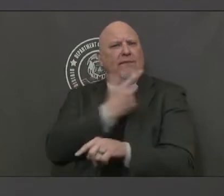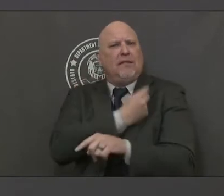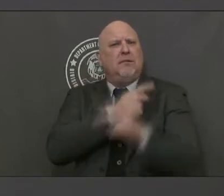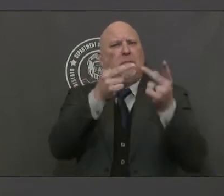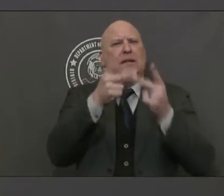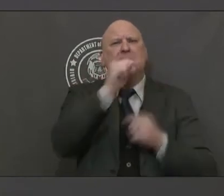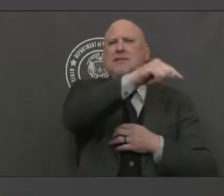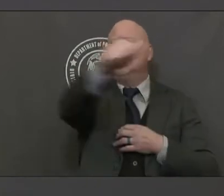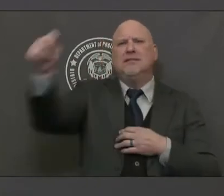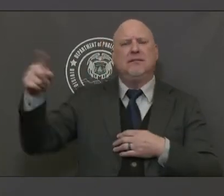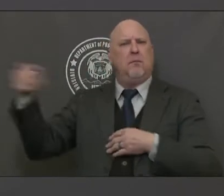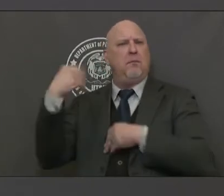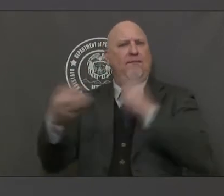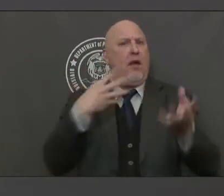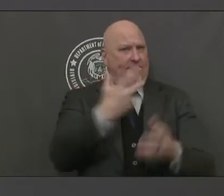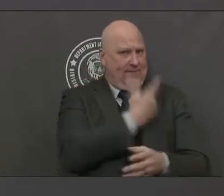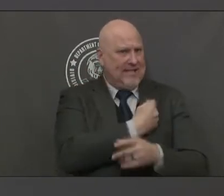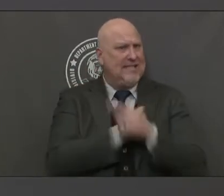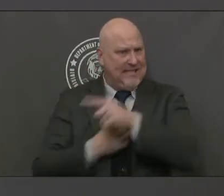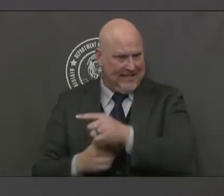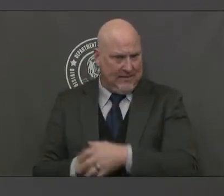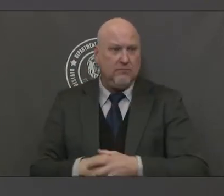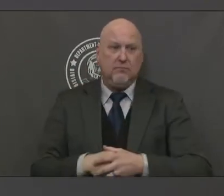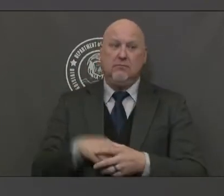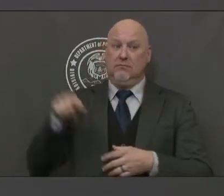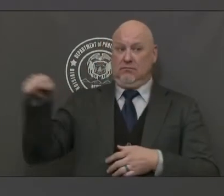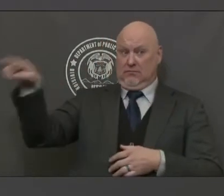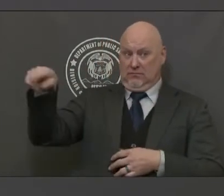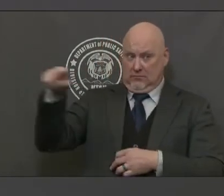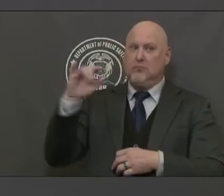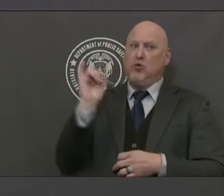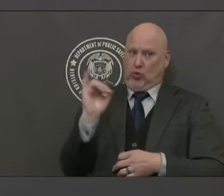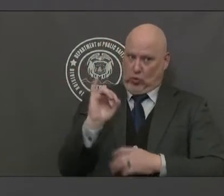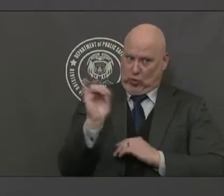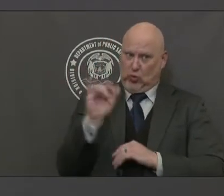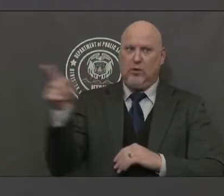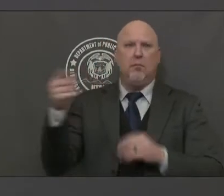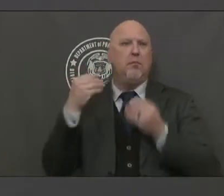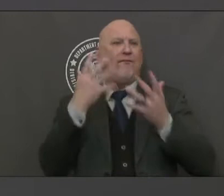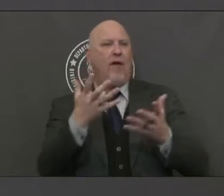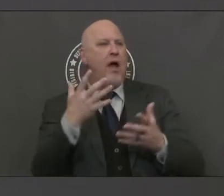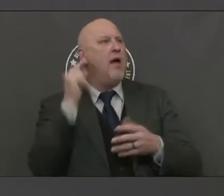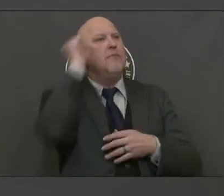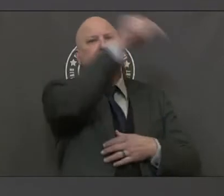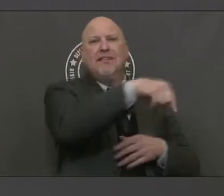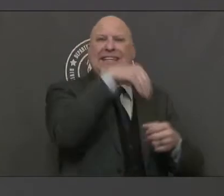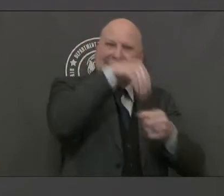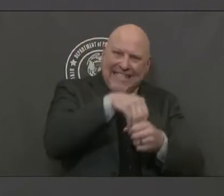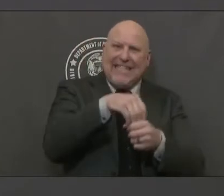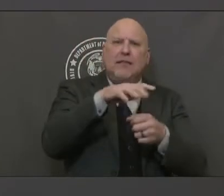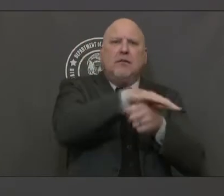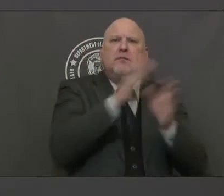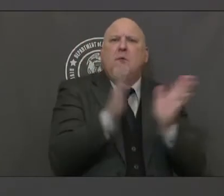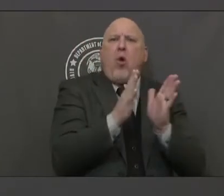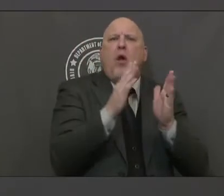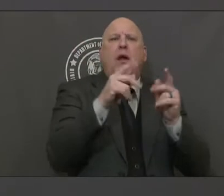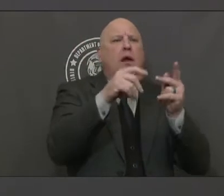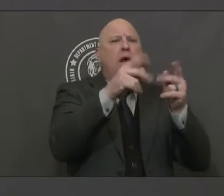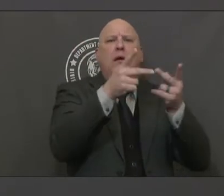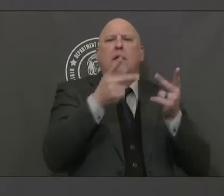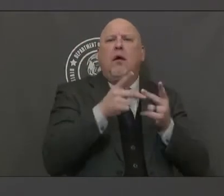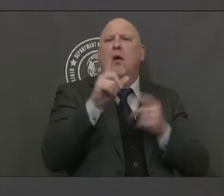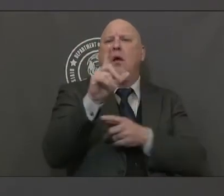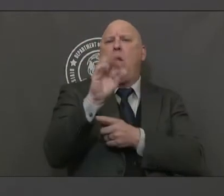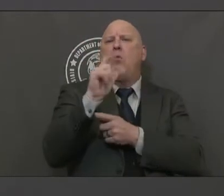in your local community, as well as vaccinations at LHM Megaplex movie theaters that have been closed down during